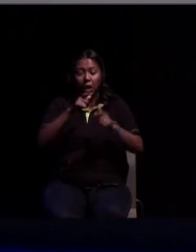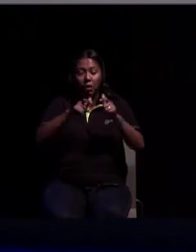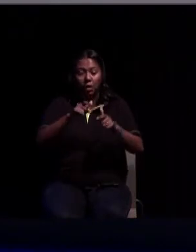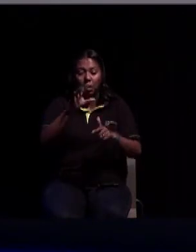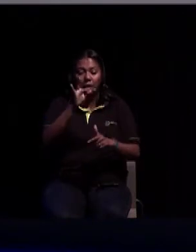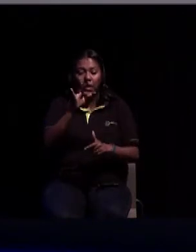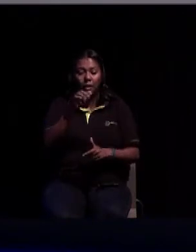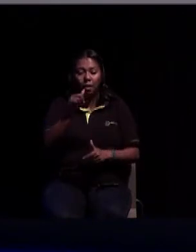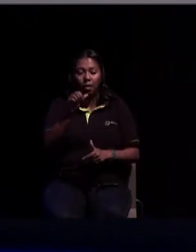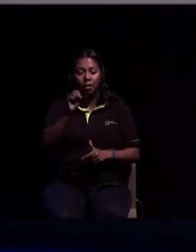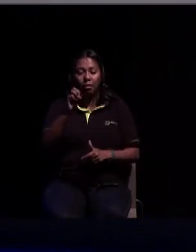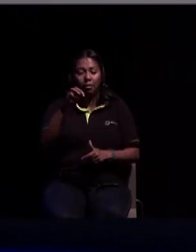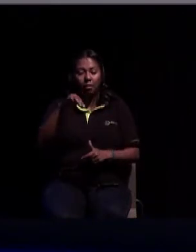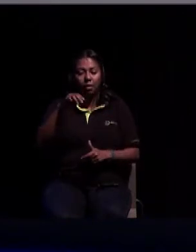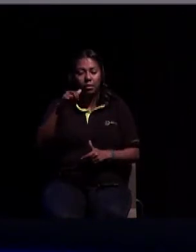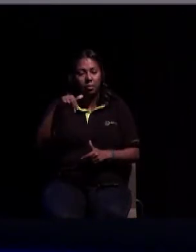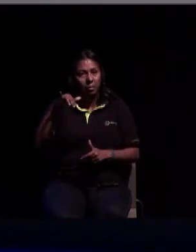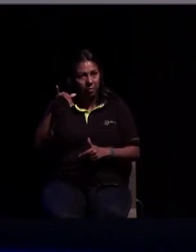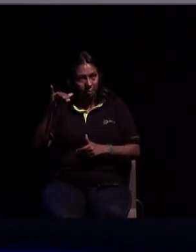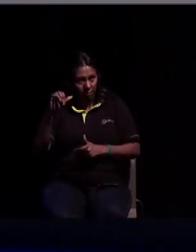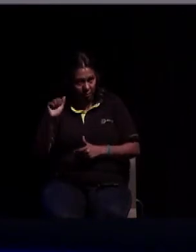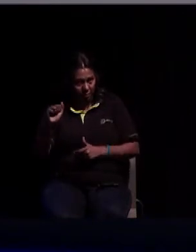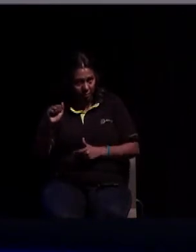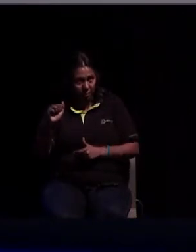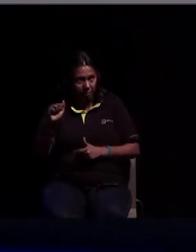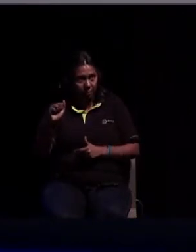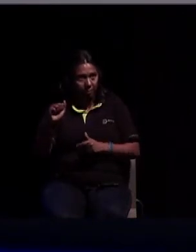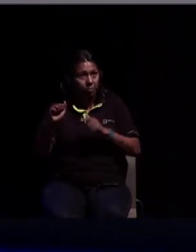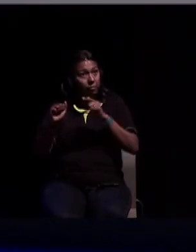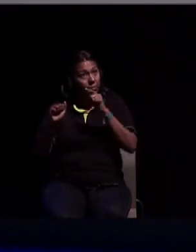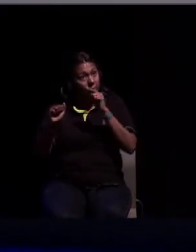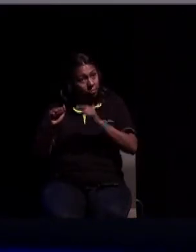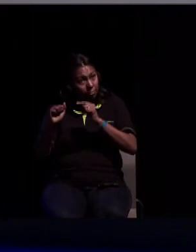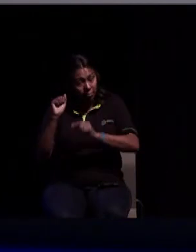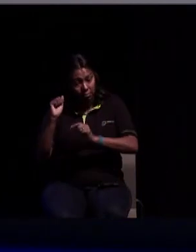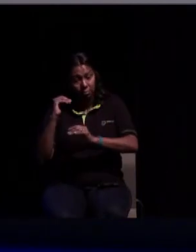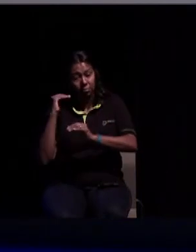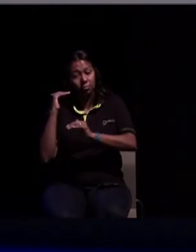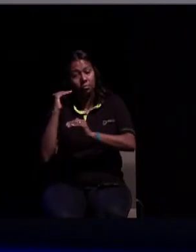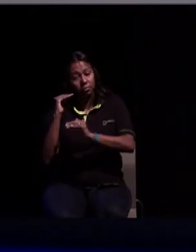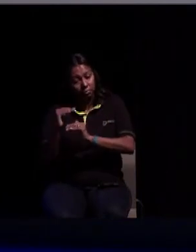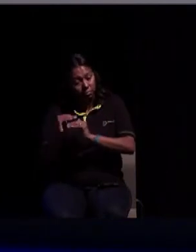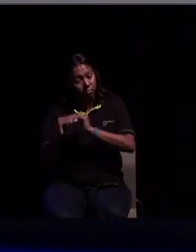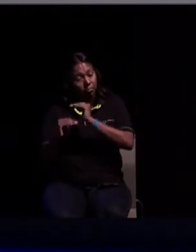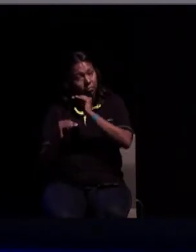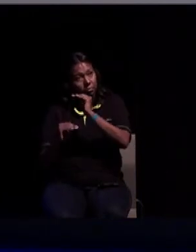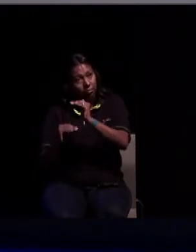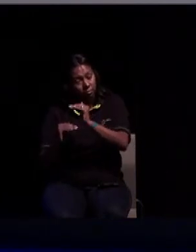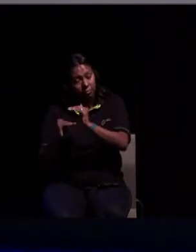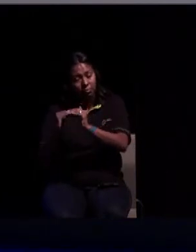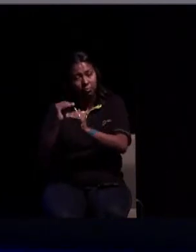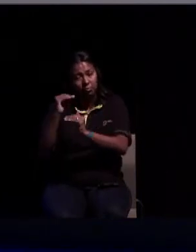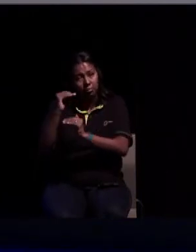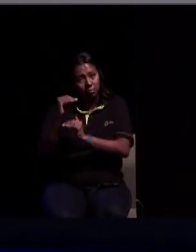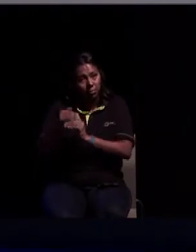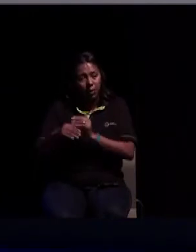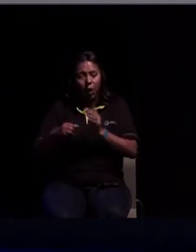is currently underdeveloped and is struggling with an economic future for its